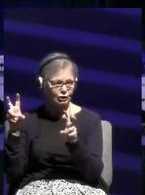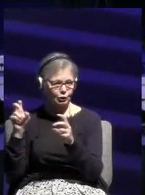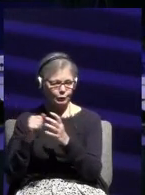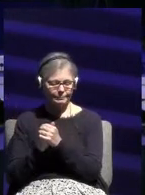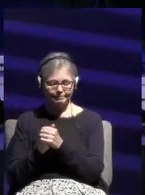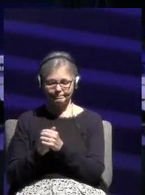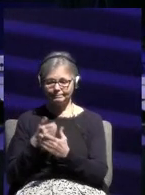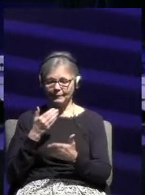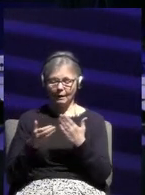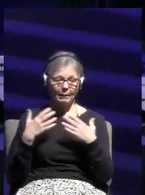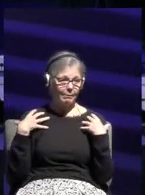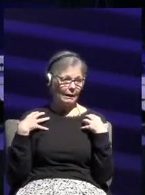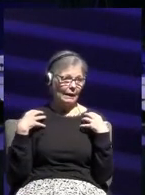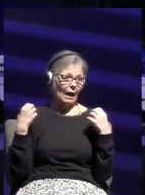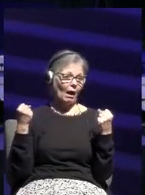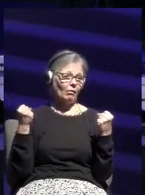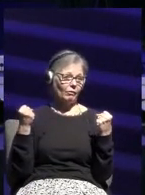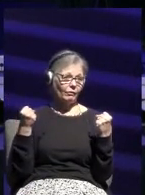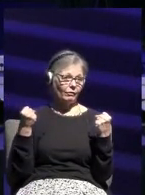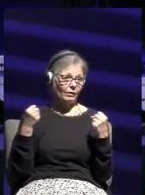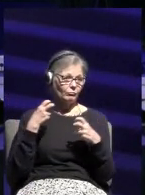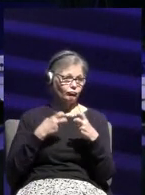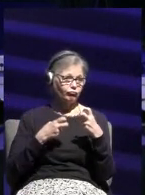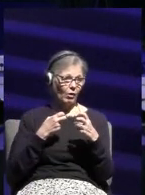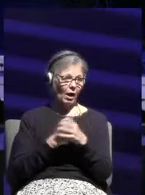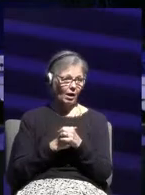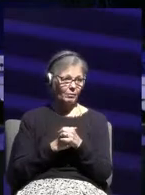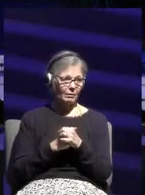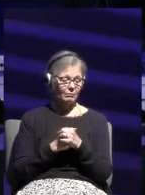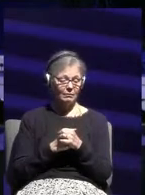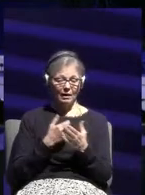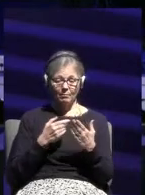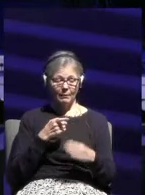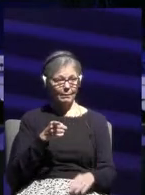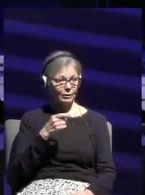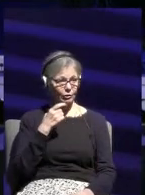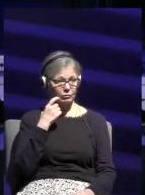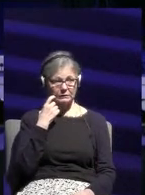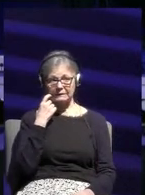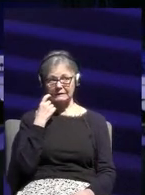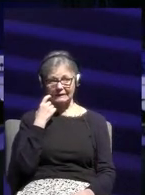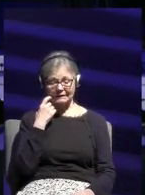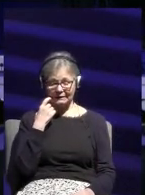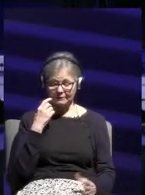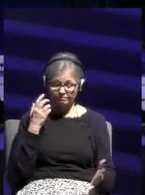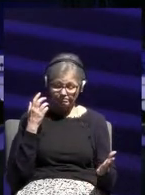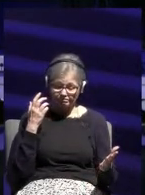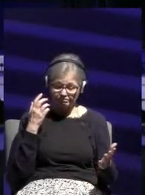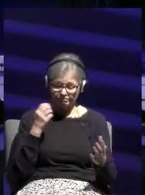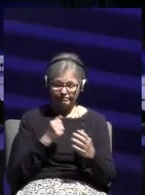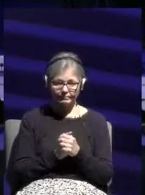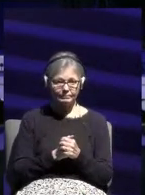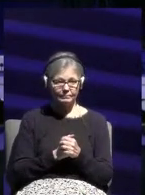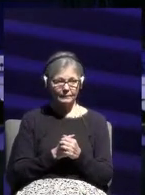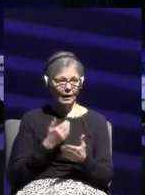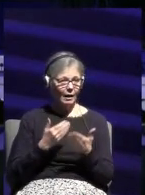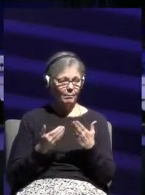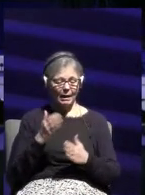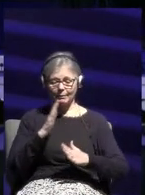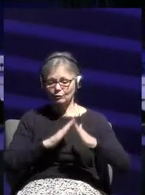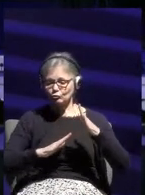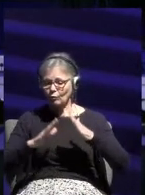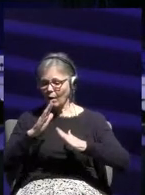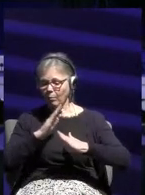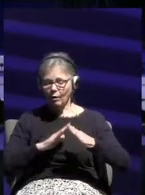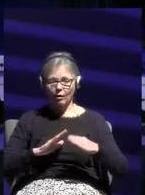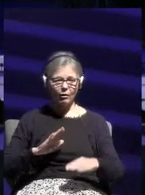It might be a health issue. It might be an addictive issue. We might be troubled in our life